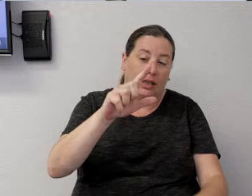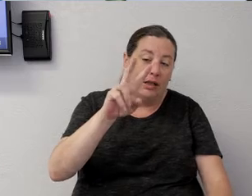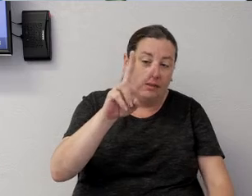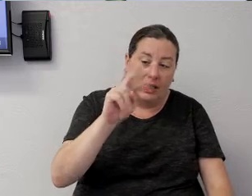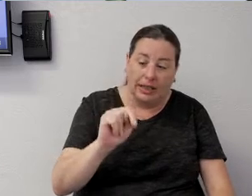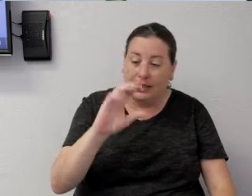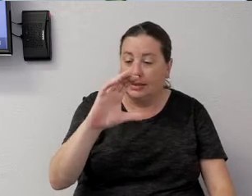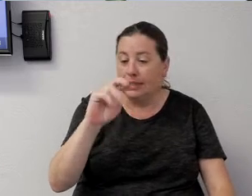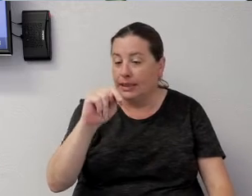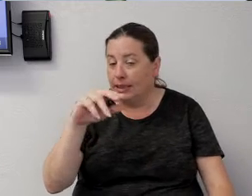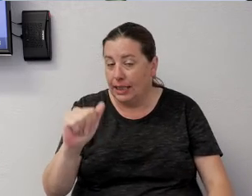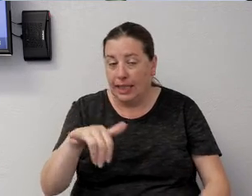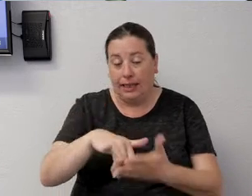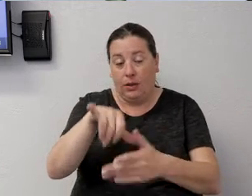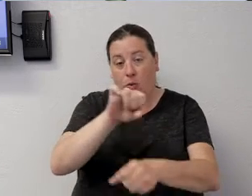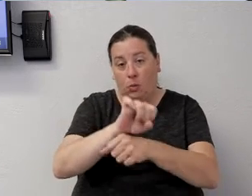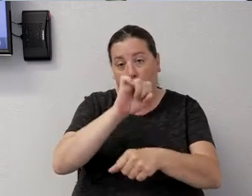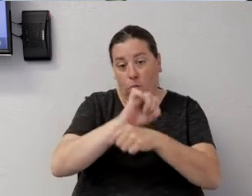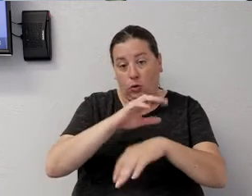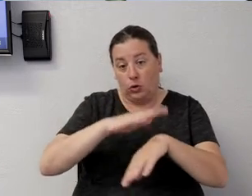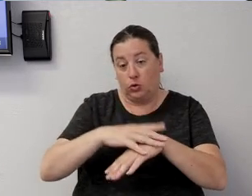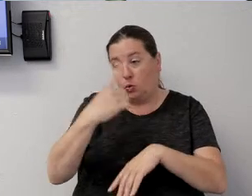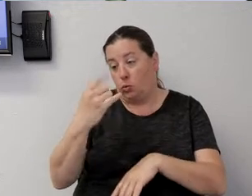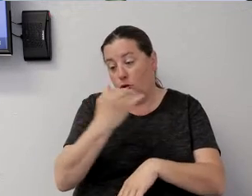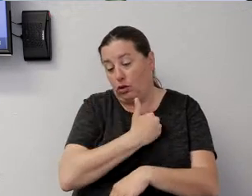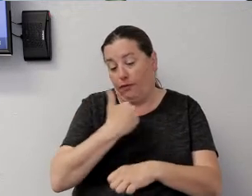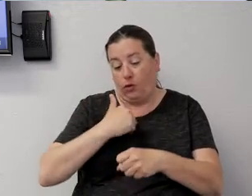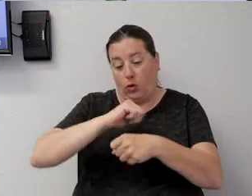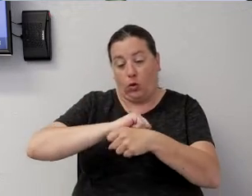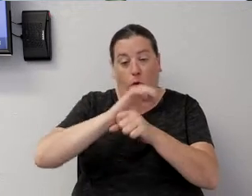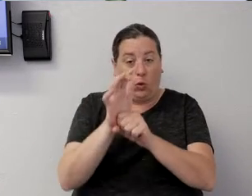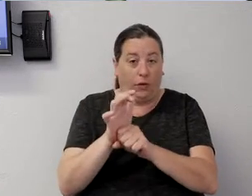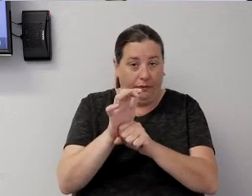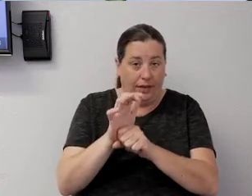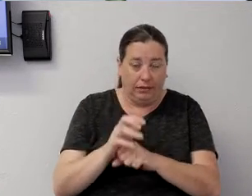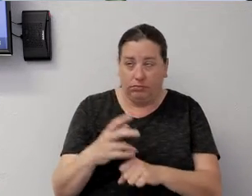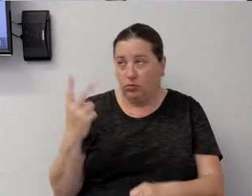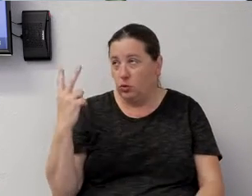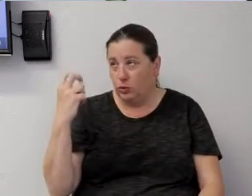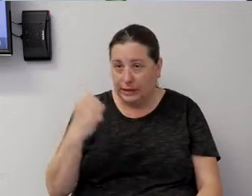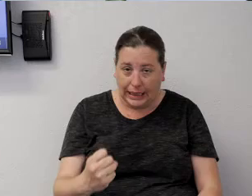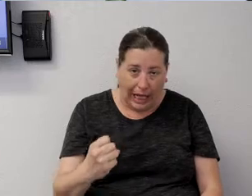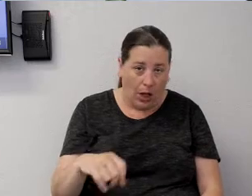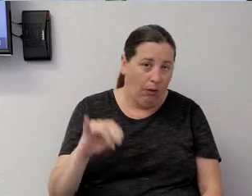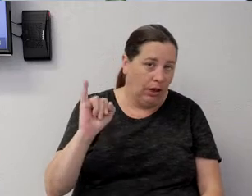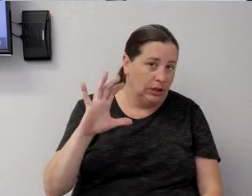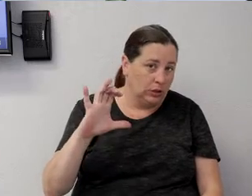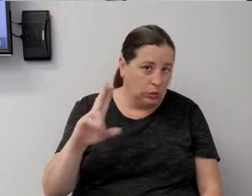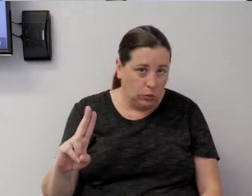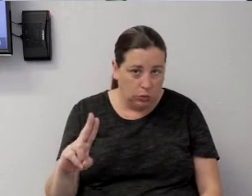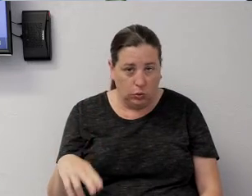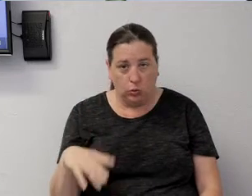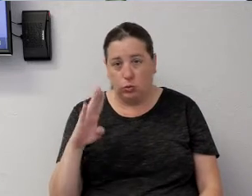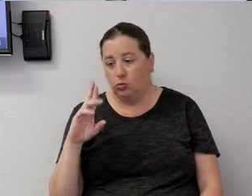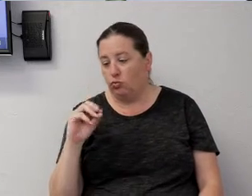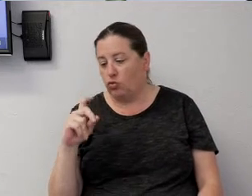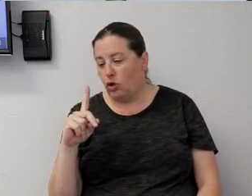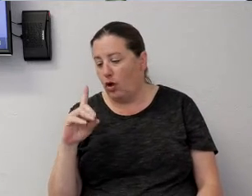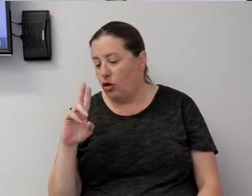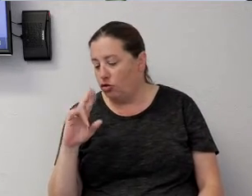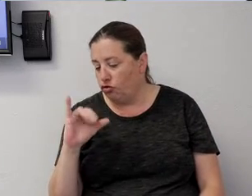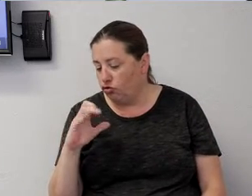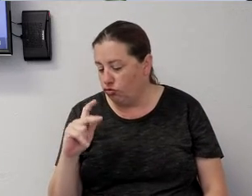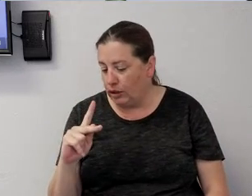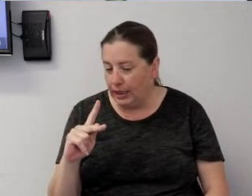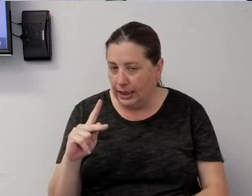CNA, that works on one of our COVID units. So 2 South, the ICU, the Broderick Pavilion, most